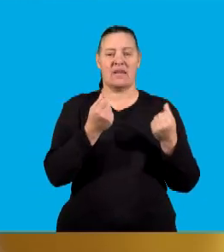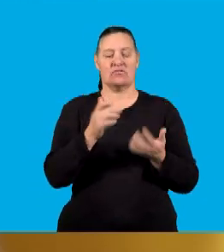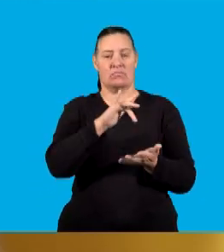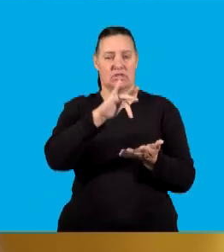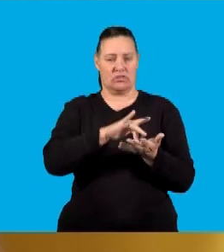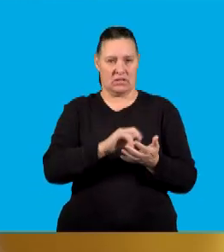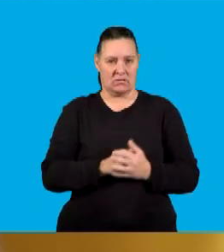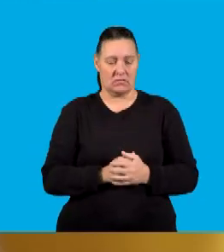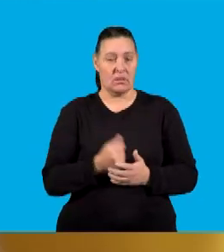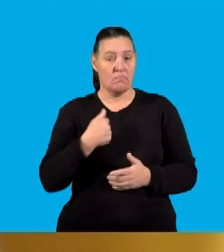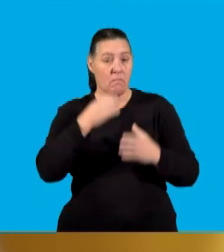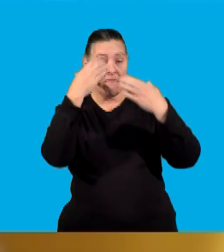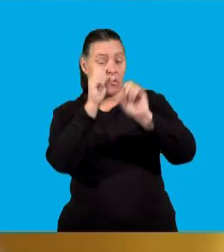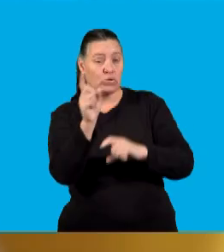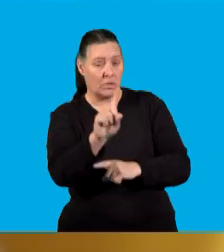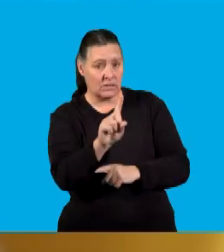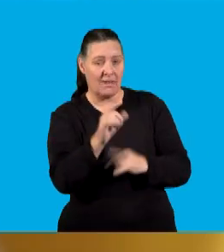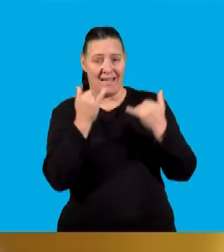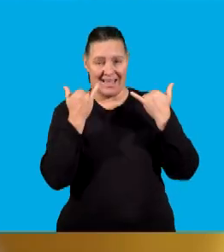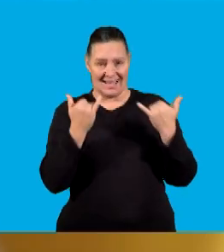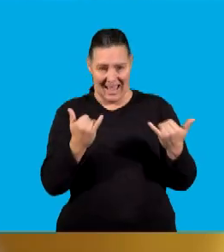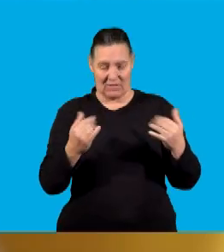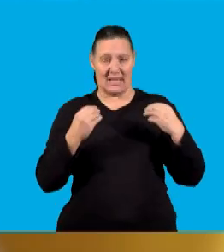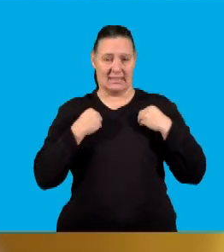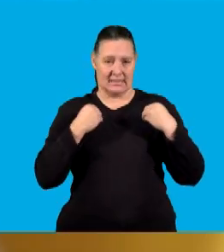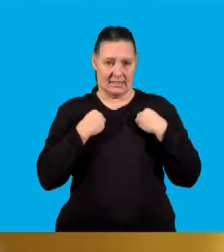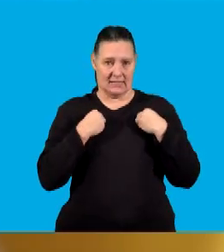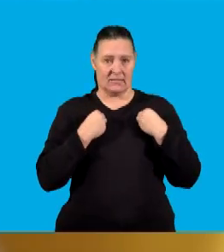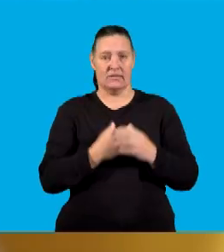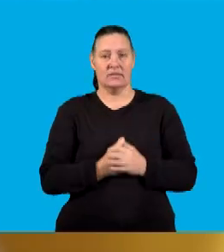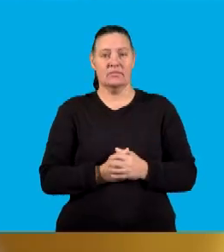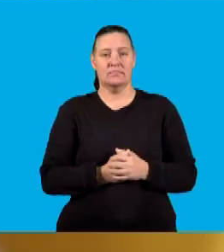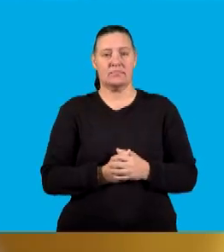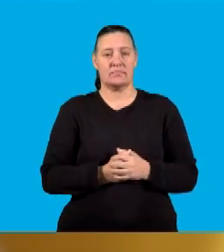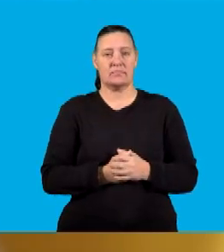financial position, but my focus is going to be on current assets.